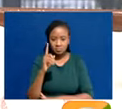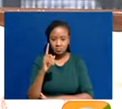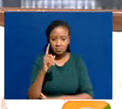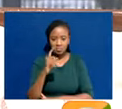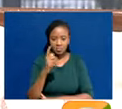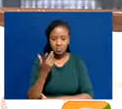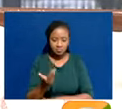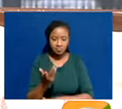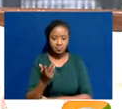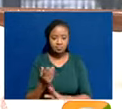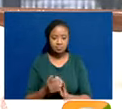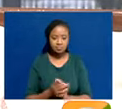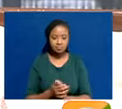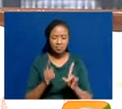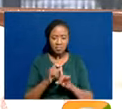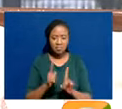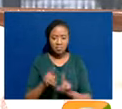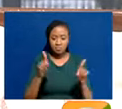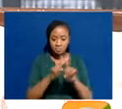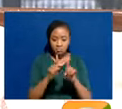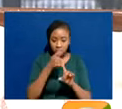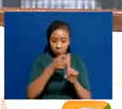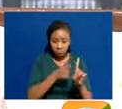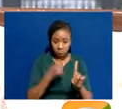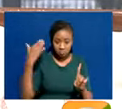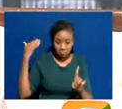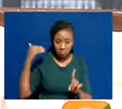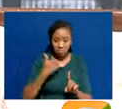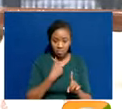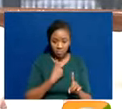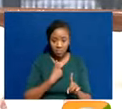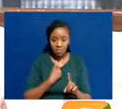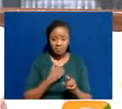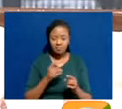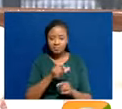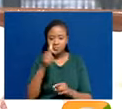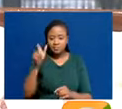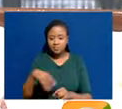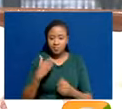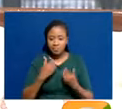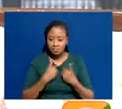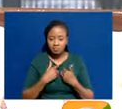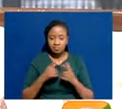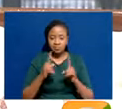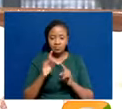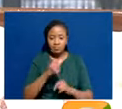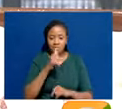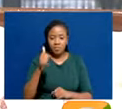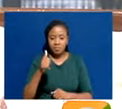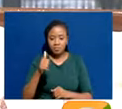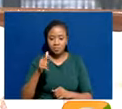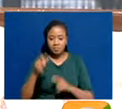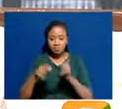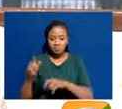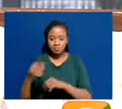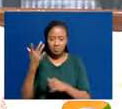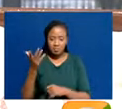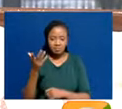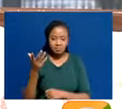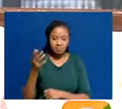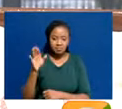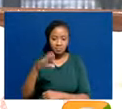Silicon Savannah. The same tools that exist to code that somebody has, a teenager in California has, is